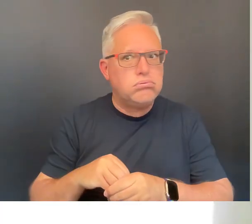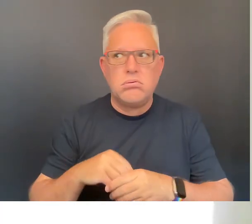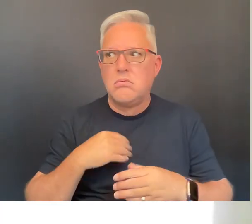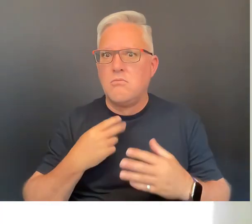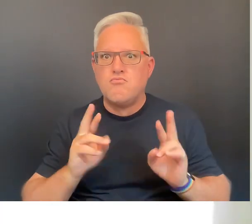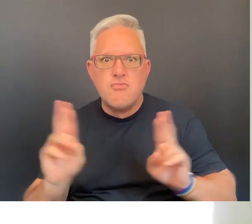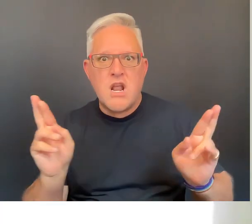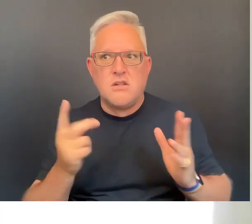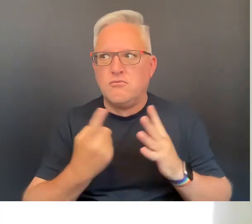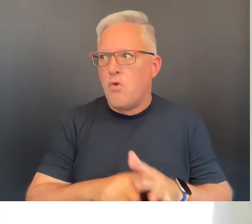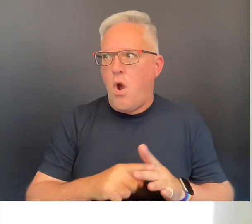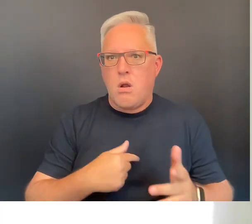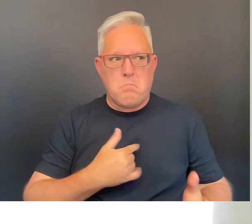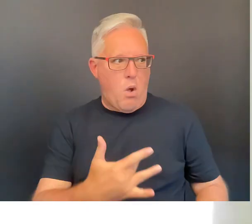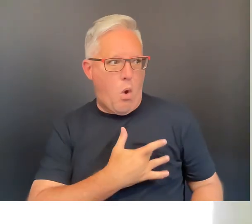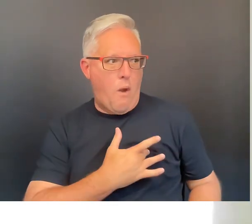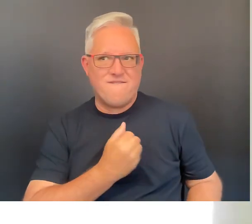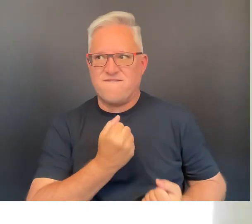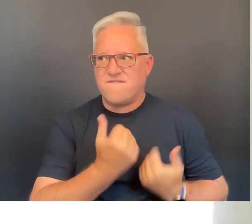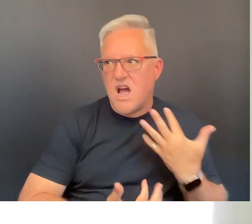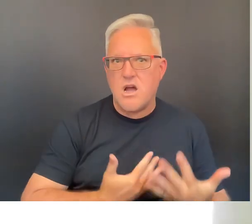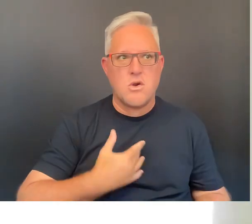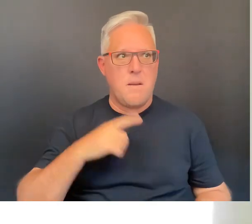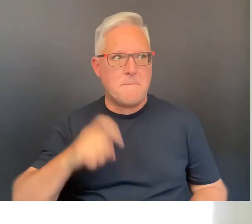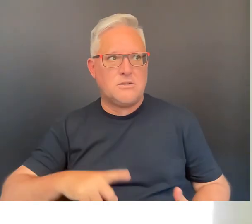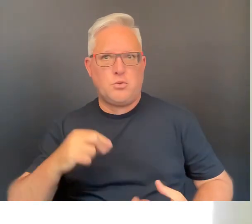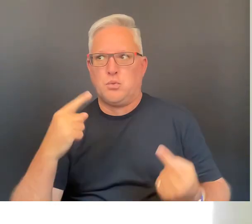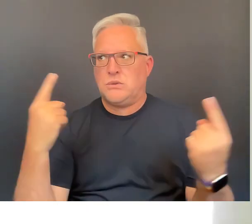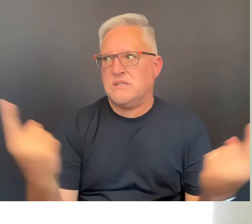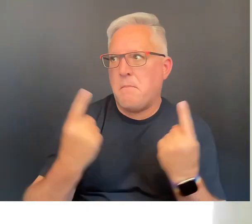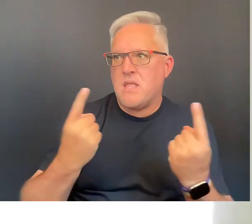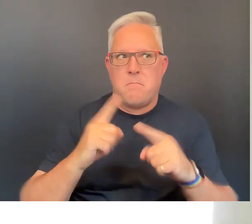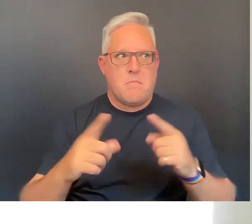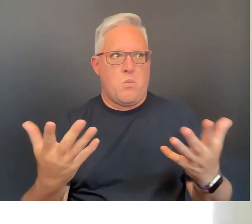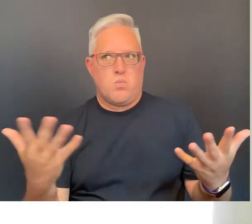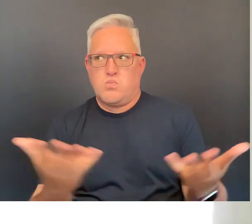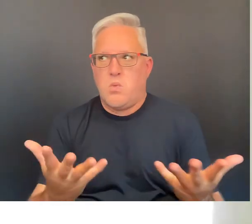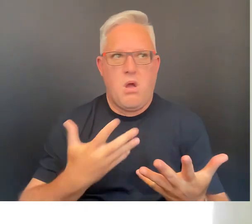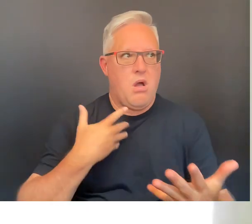this, like my heart's on fire that I have to move and do something,